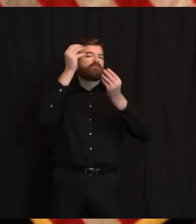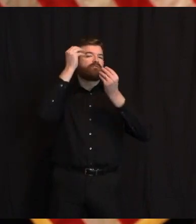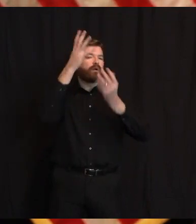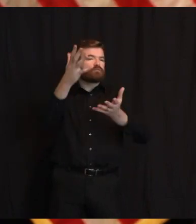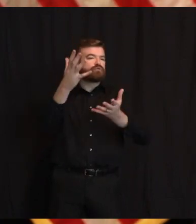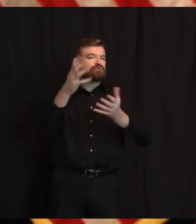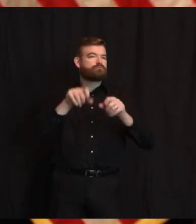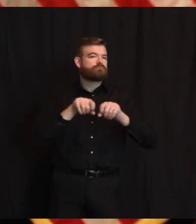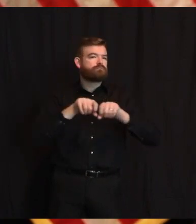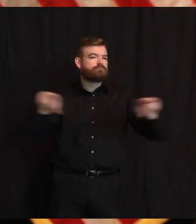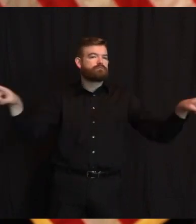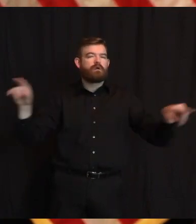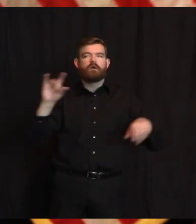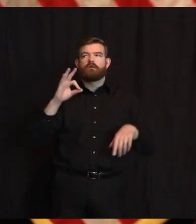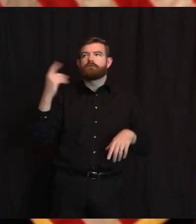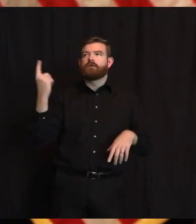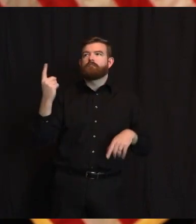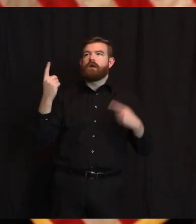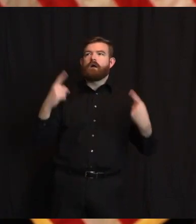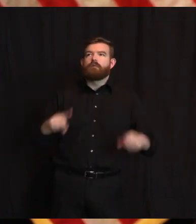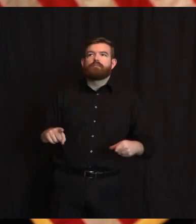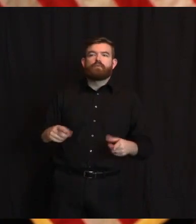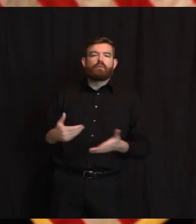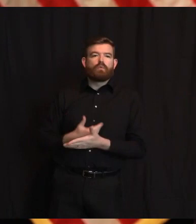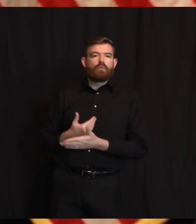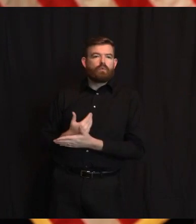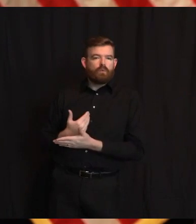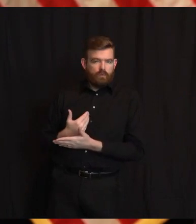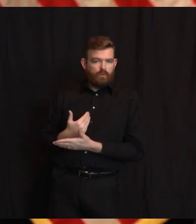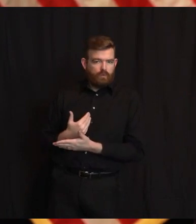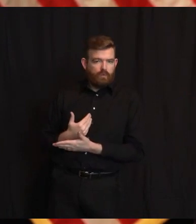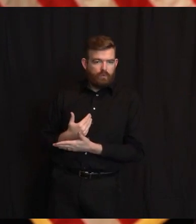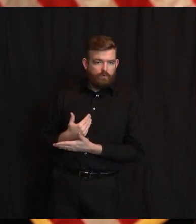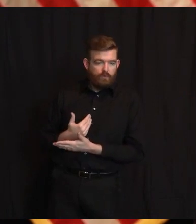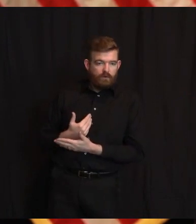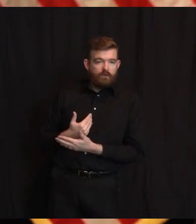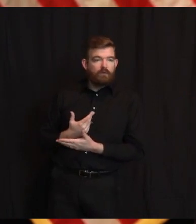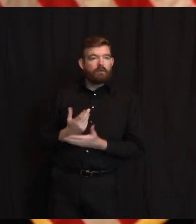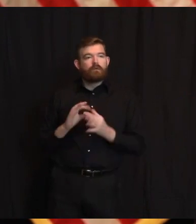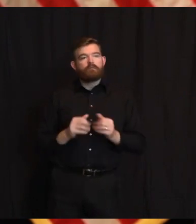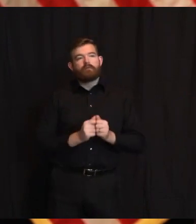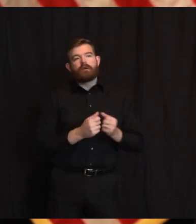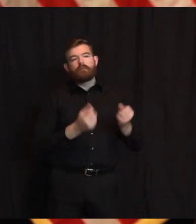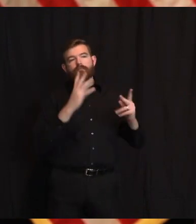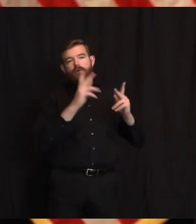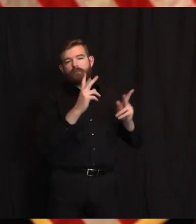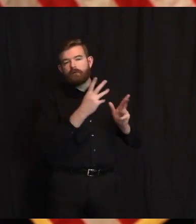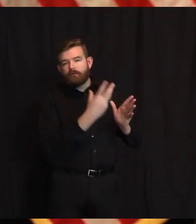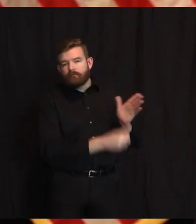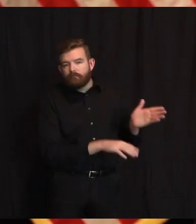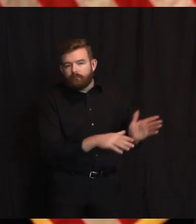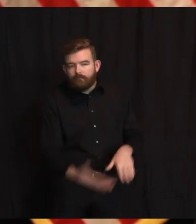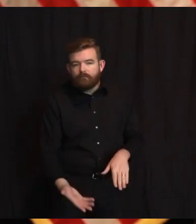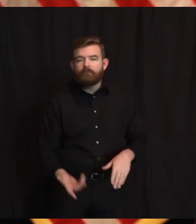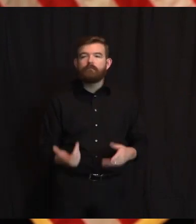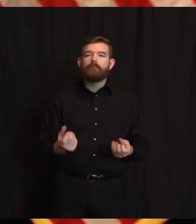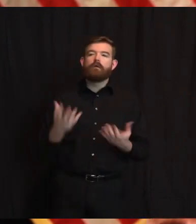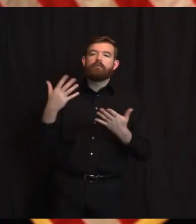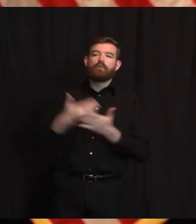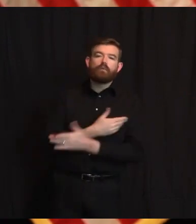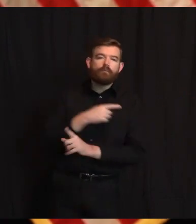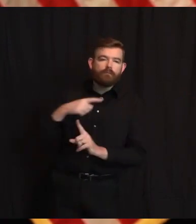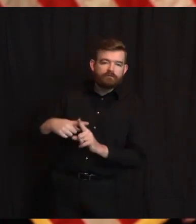developments as it relates to the blessed lives we may lose, as well as positive test cases. We'll do